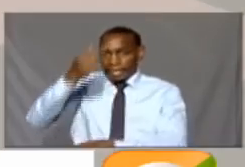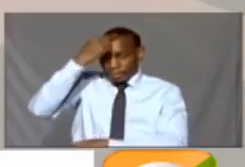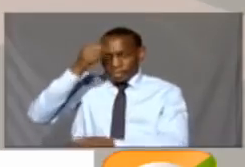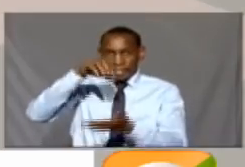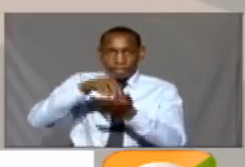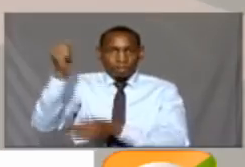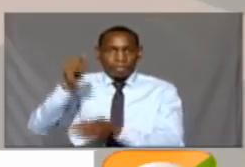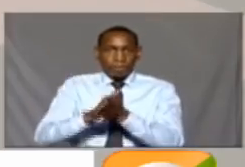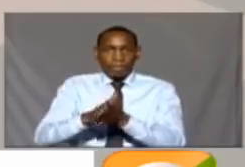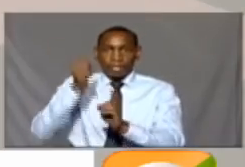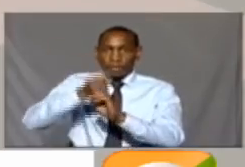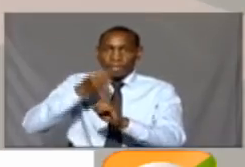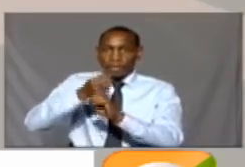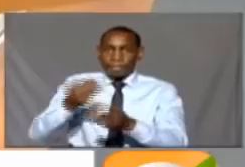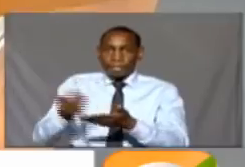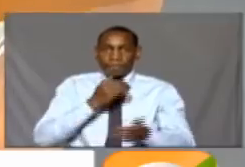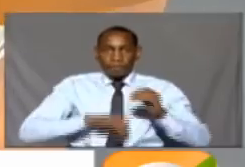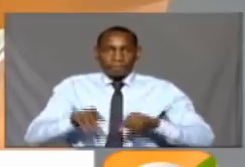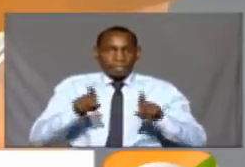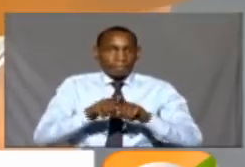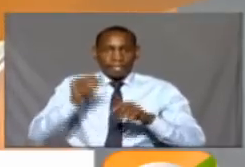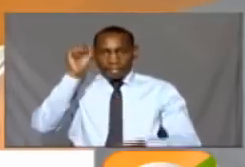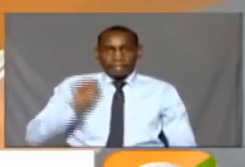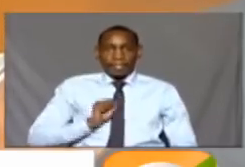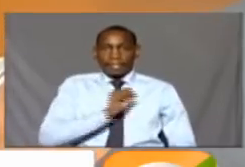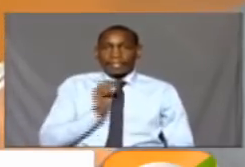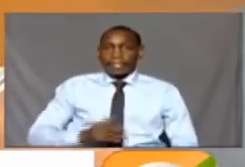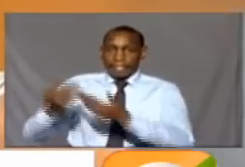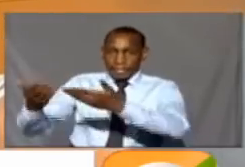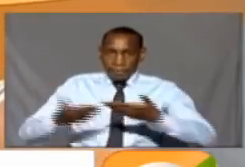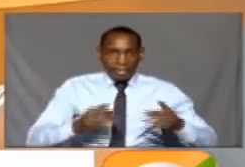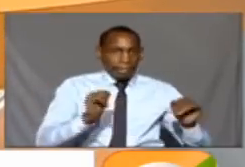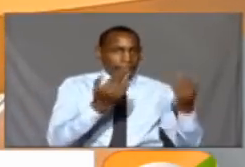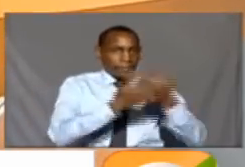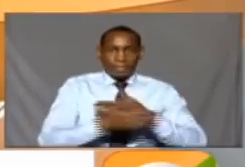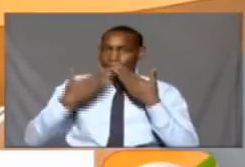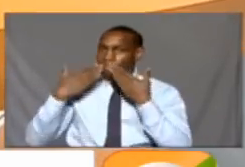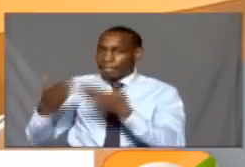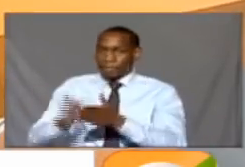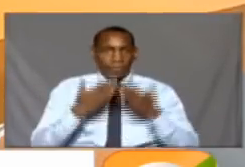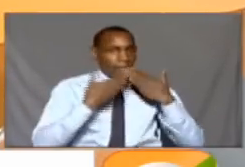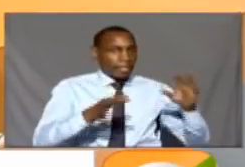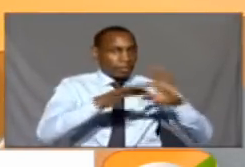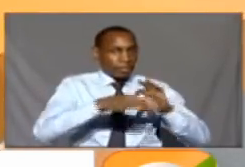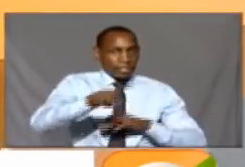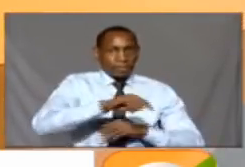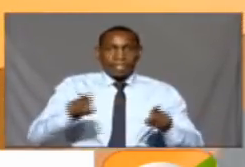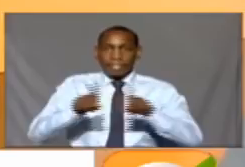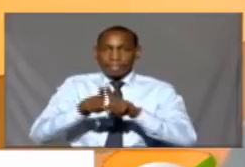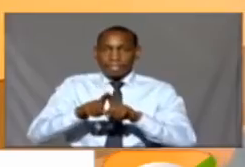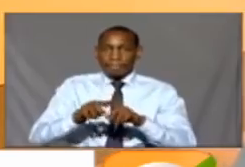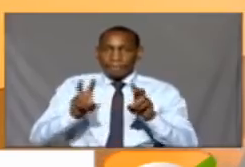and the war on corruption as well. Senator, welcome to Newsnight. Thank you. Thank you for joining us. And of course, to our viewers, we value your